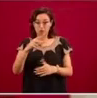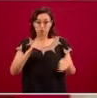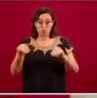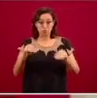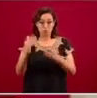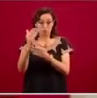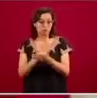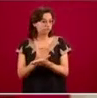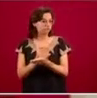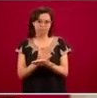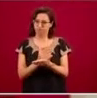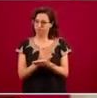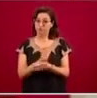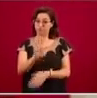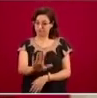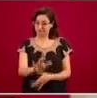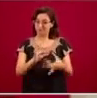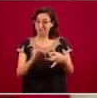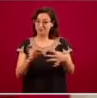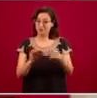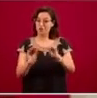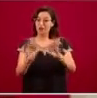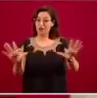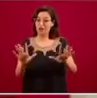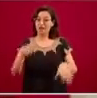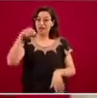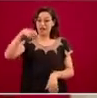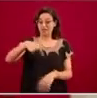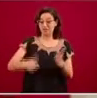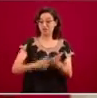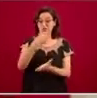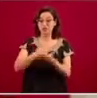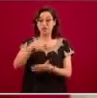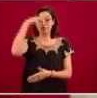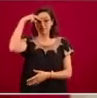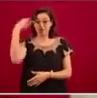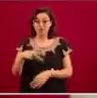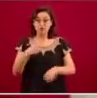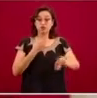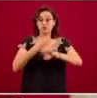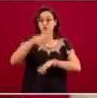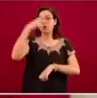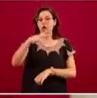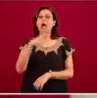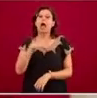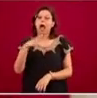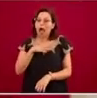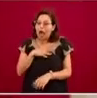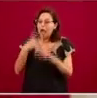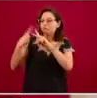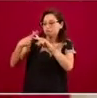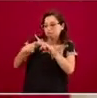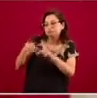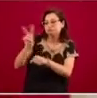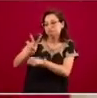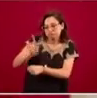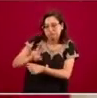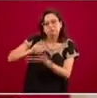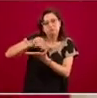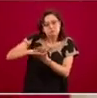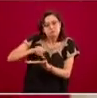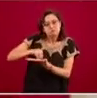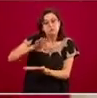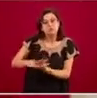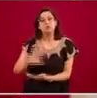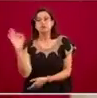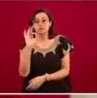Also, let me make a clarification. I never said that only Mexico City has decreased mobility. I said that